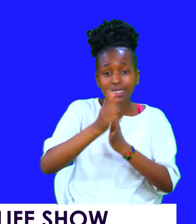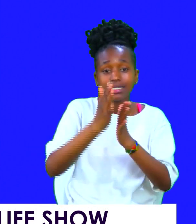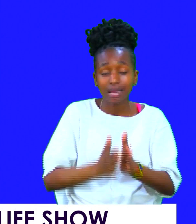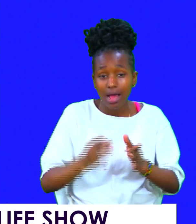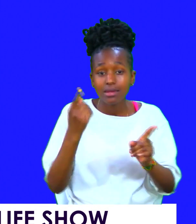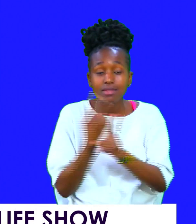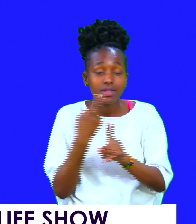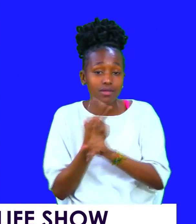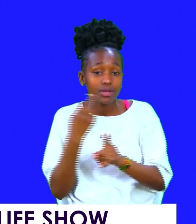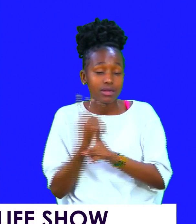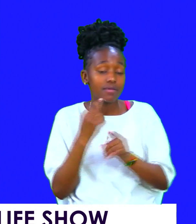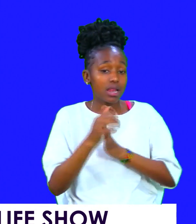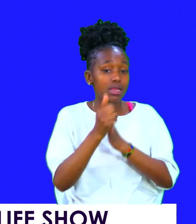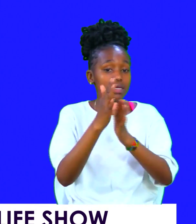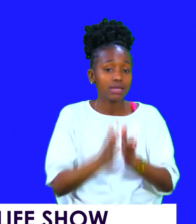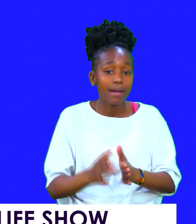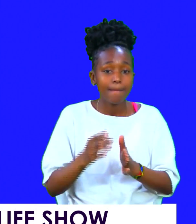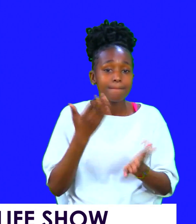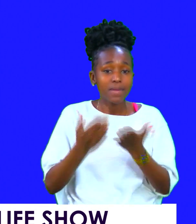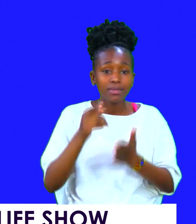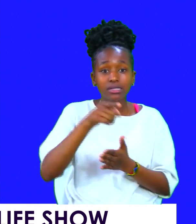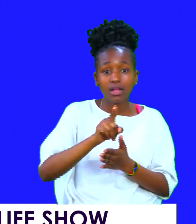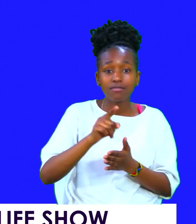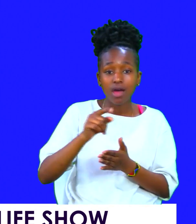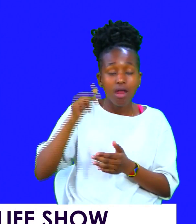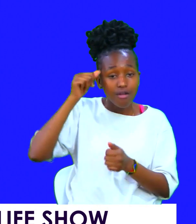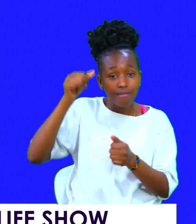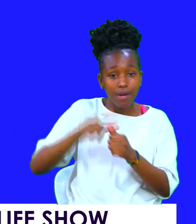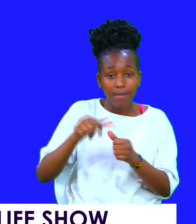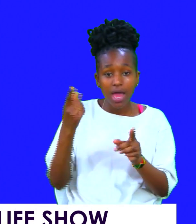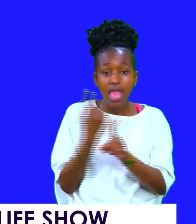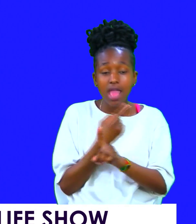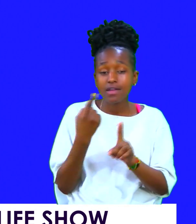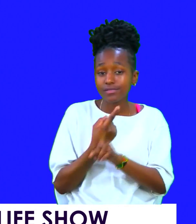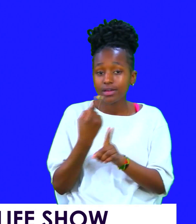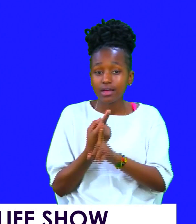leader. Do you remember those things in times of adversity?